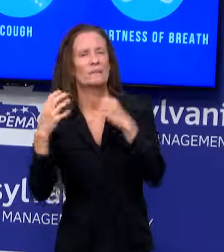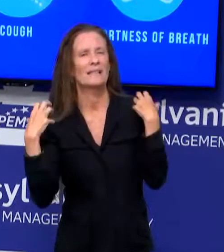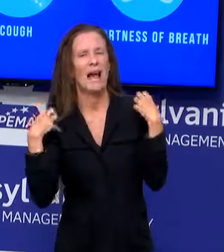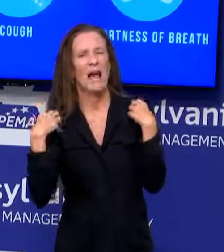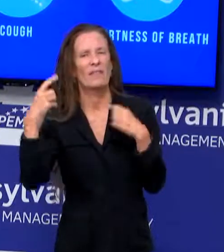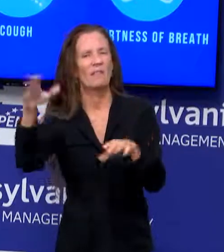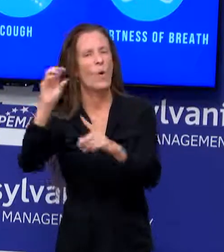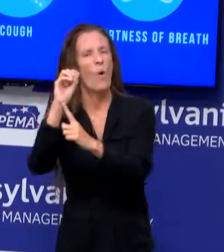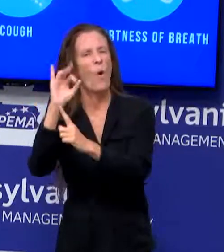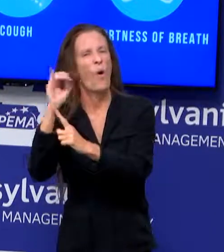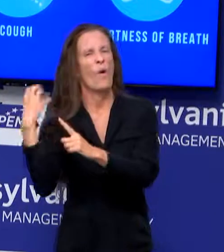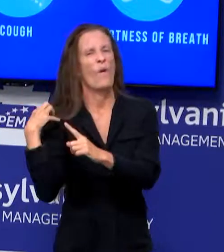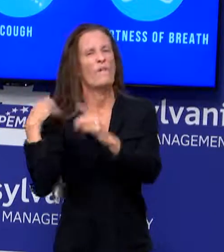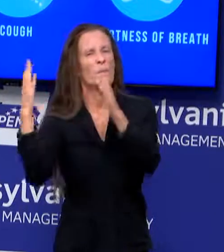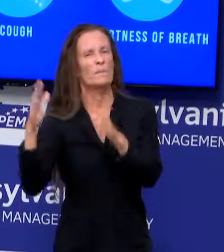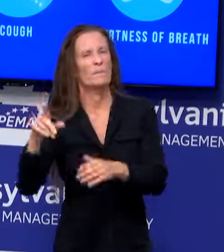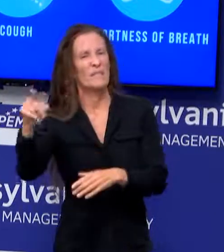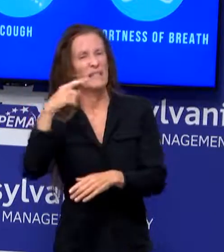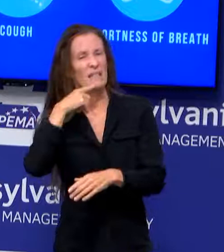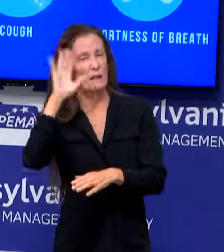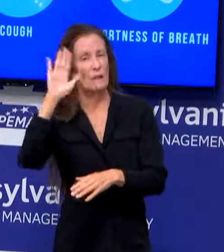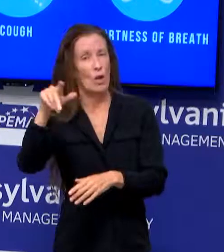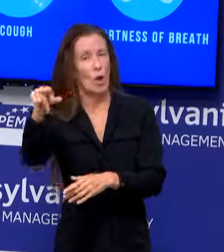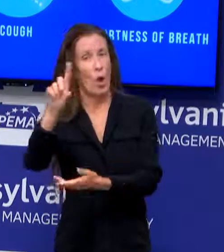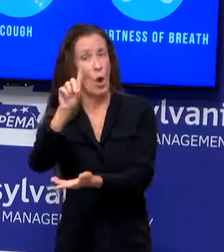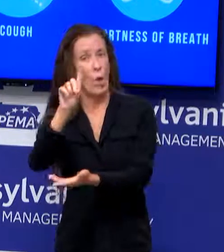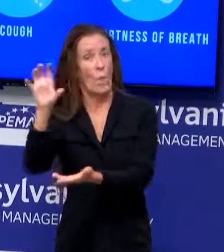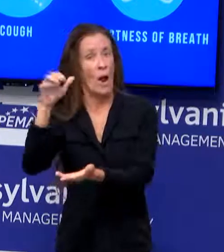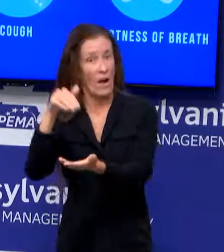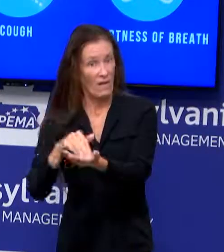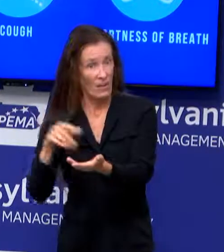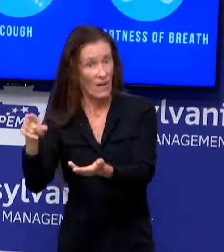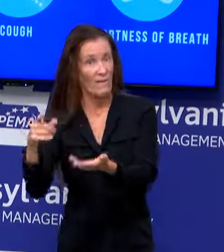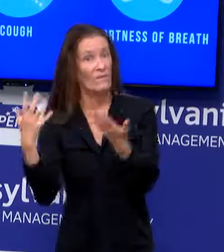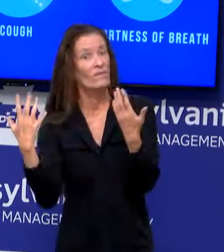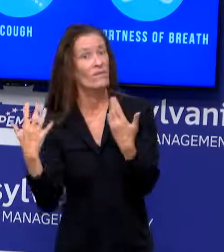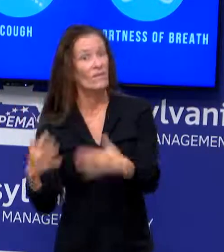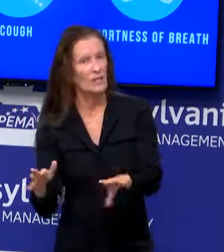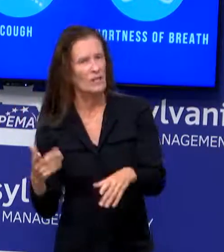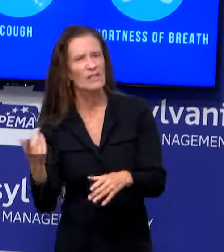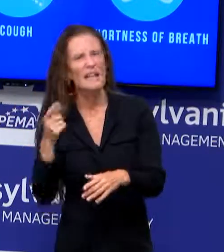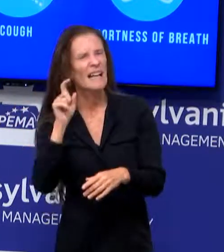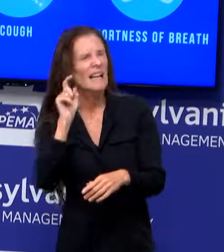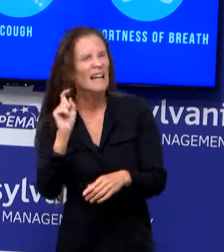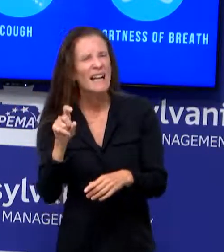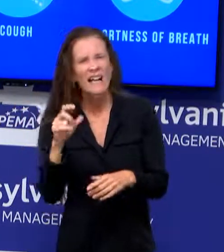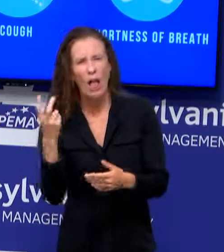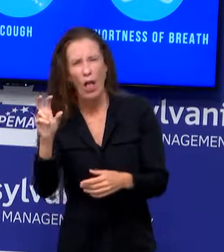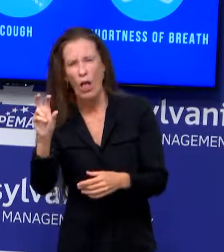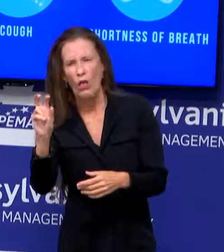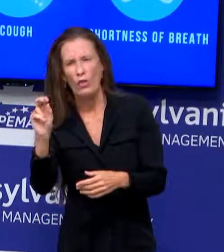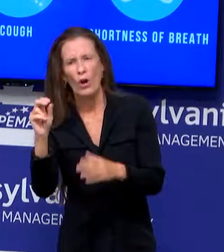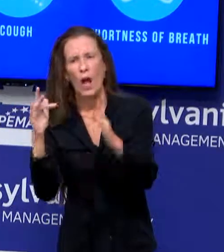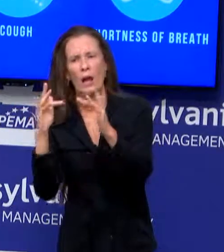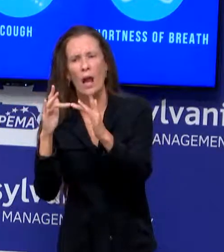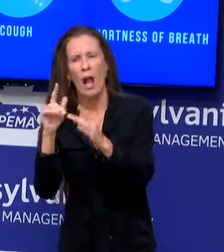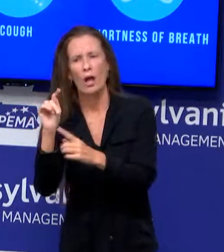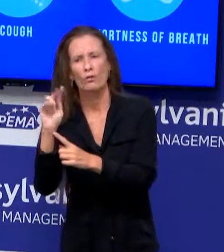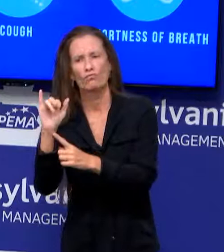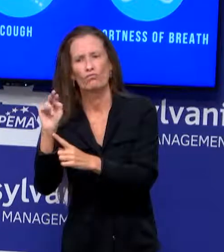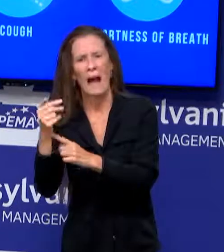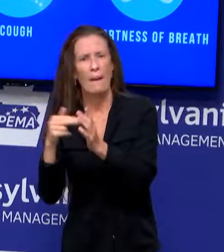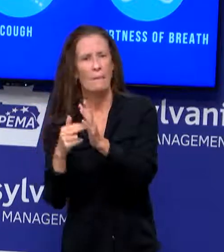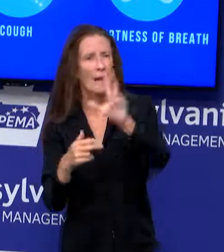wondering, that figures out to about 3,800 some for Pennsylvania. Does the health department agree with